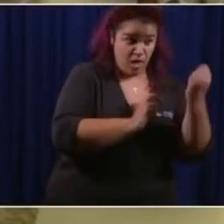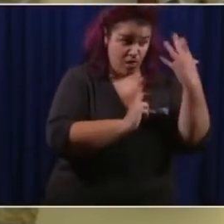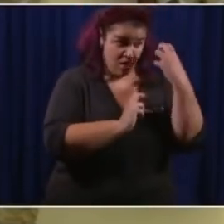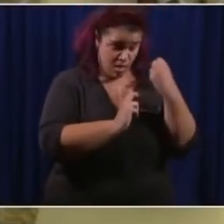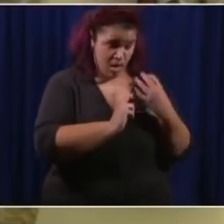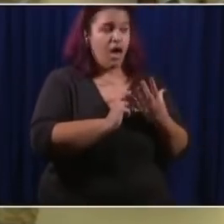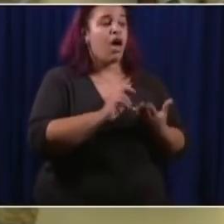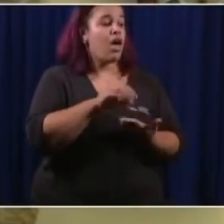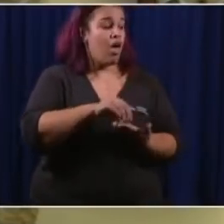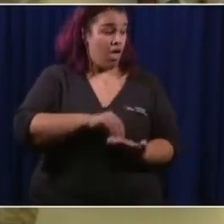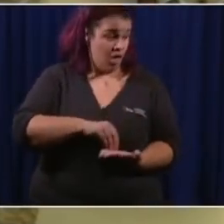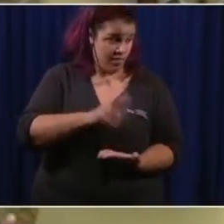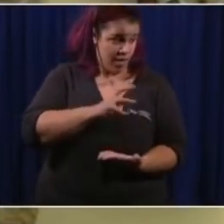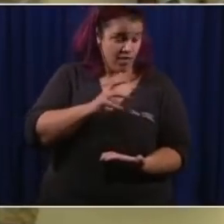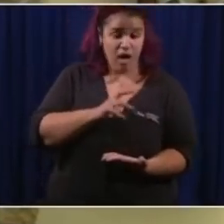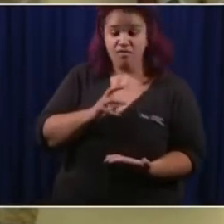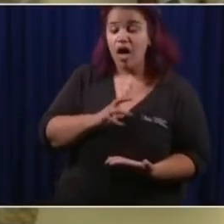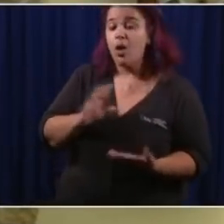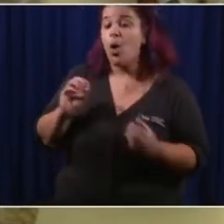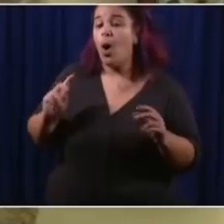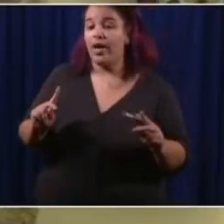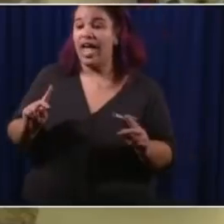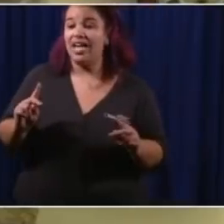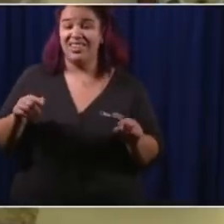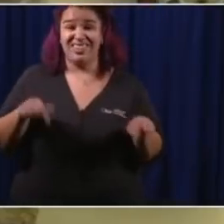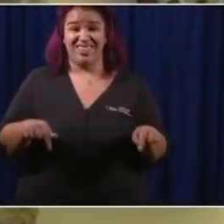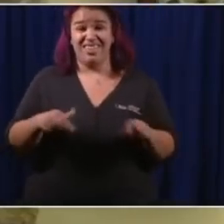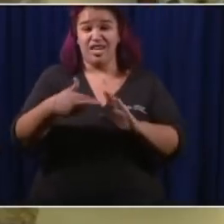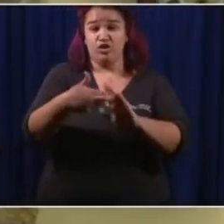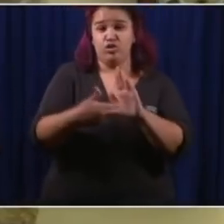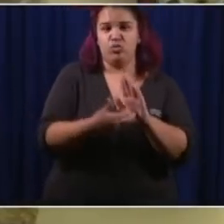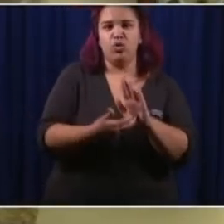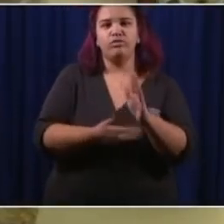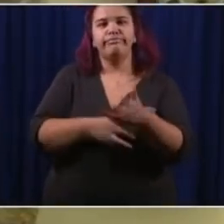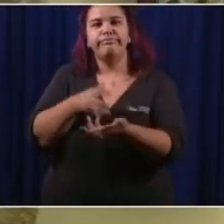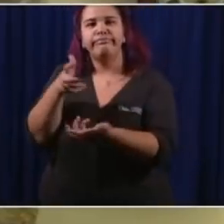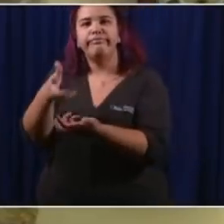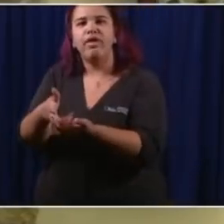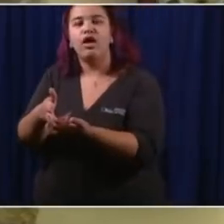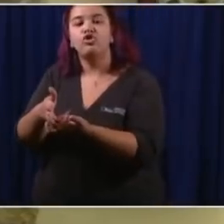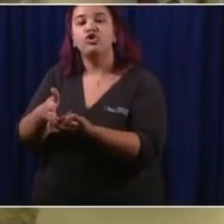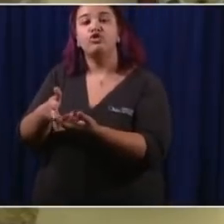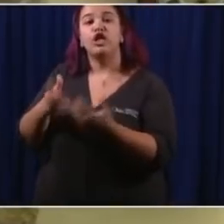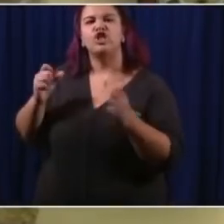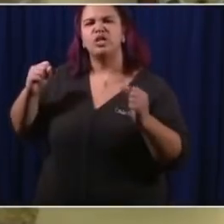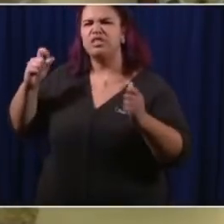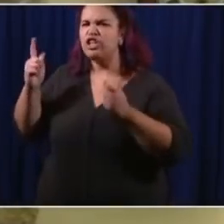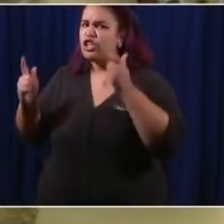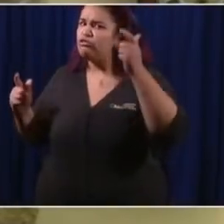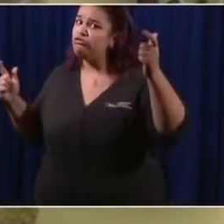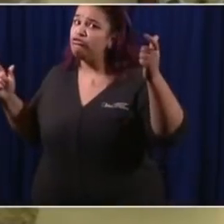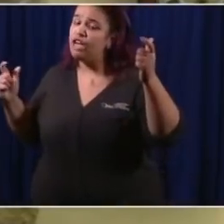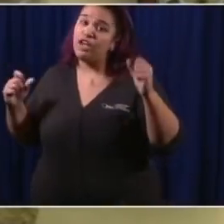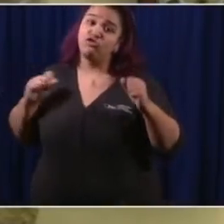biggest school with the biggest gym to the smallest one and the smallest gym. It's not always easy.